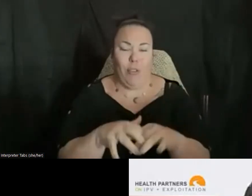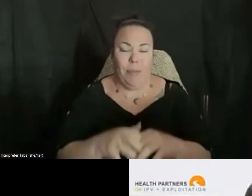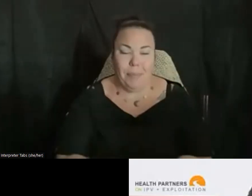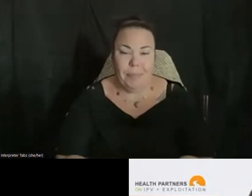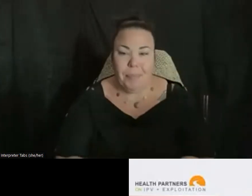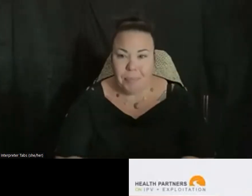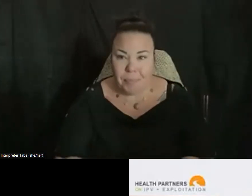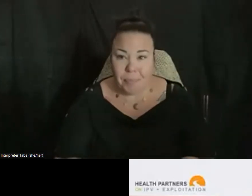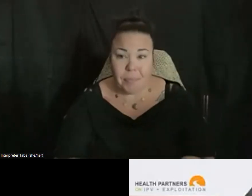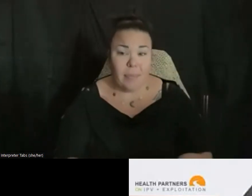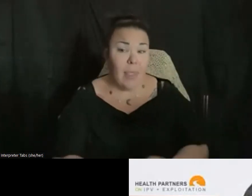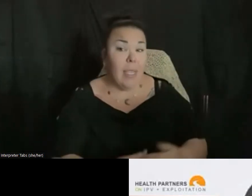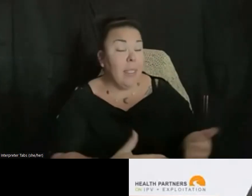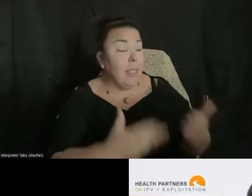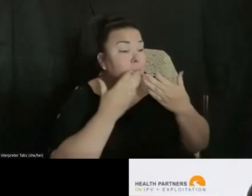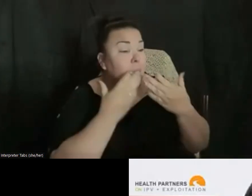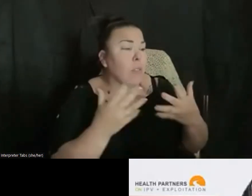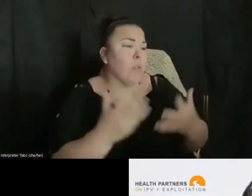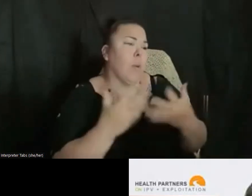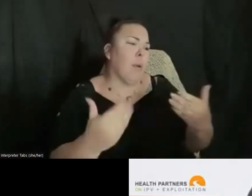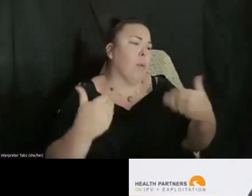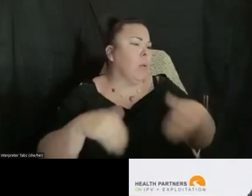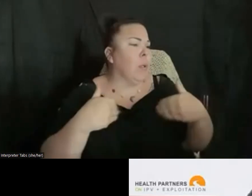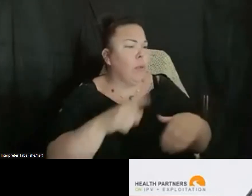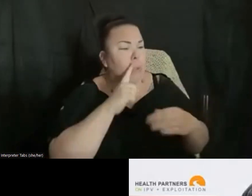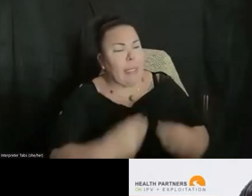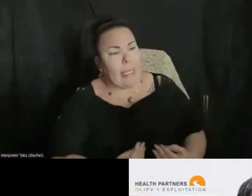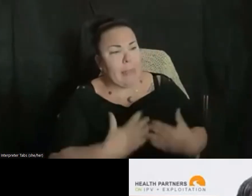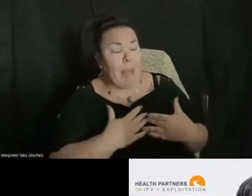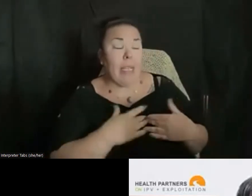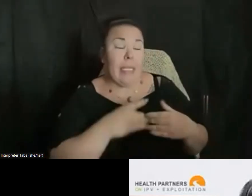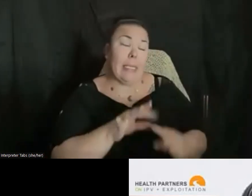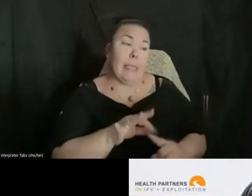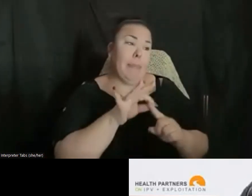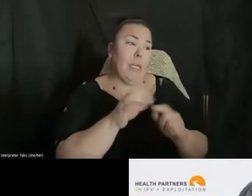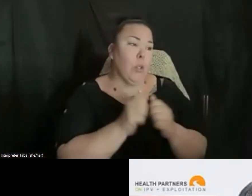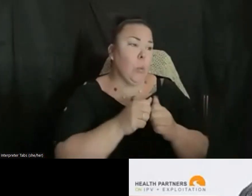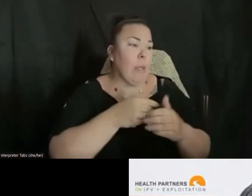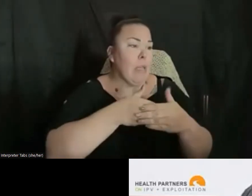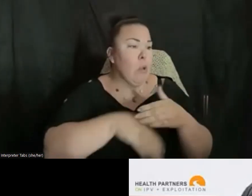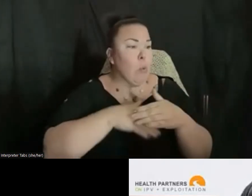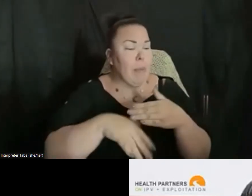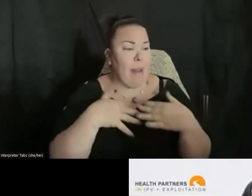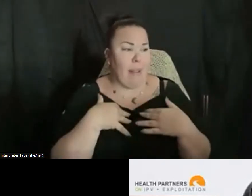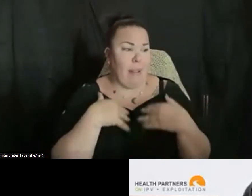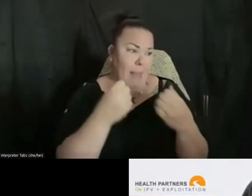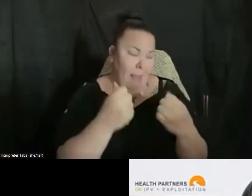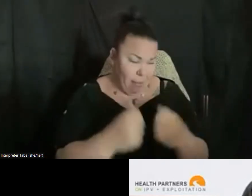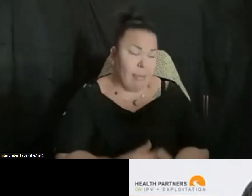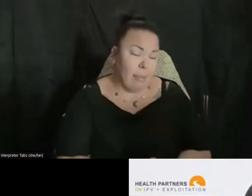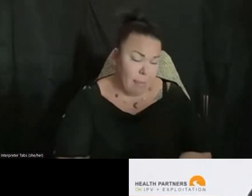so inspiring, especially in terms of reproductive support for your patients. And that's something that a lot